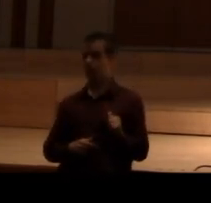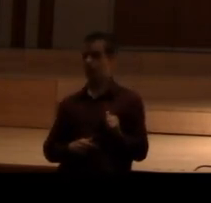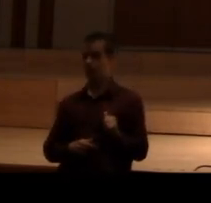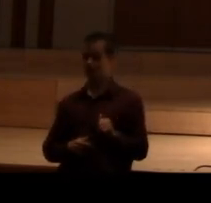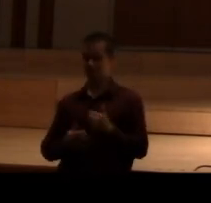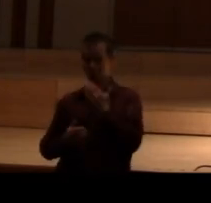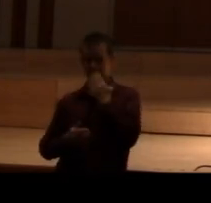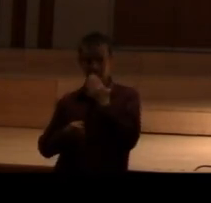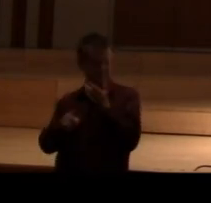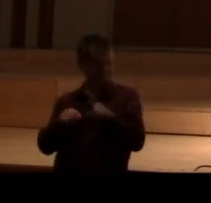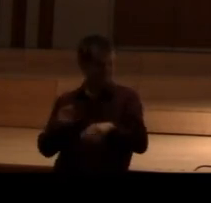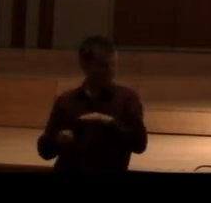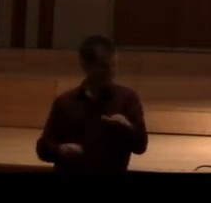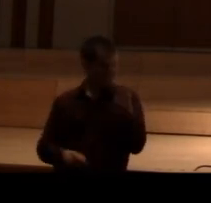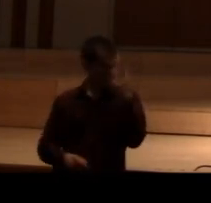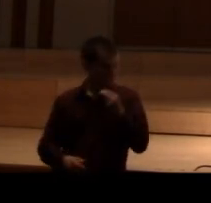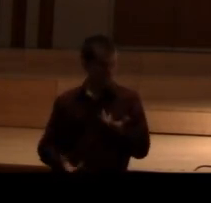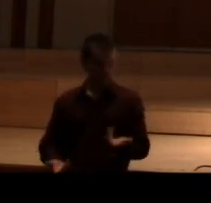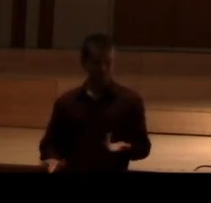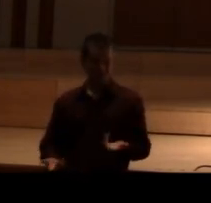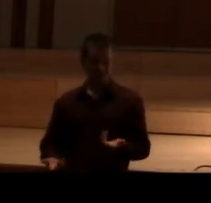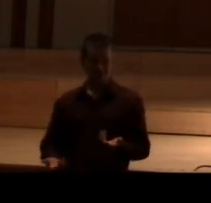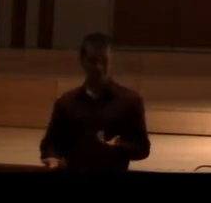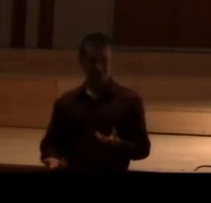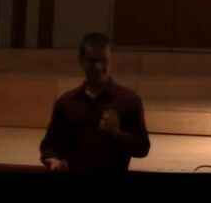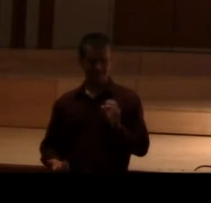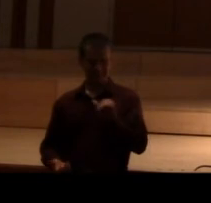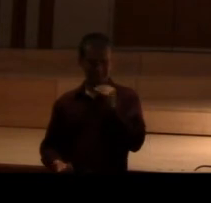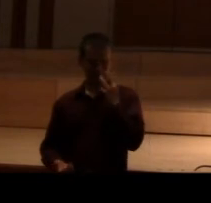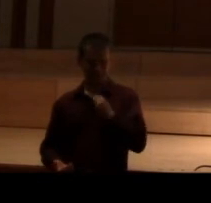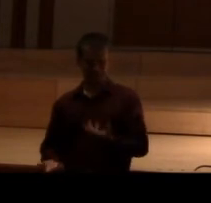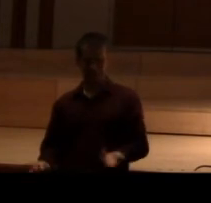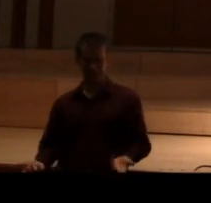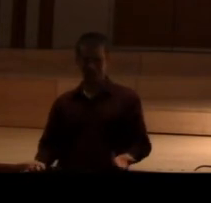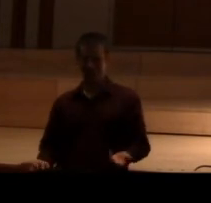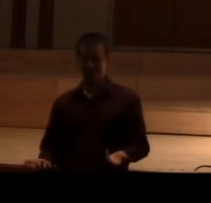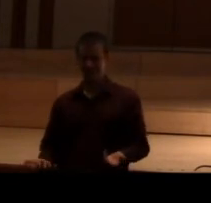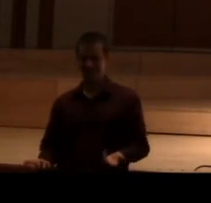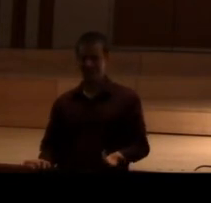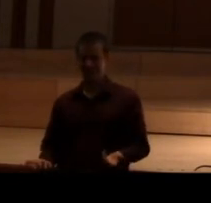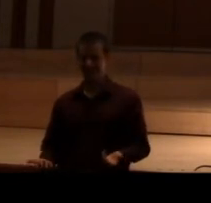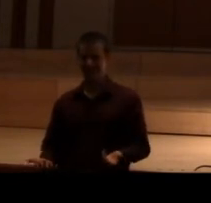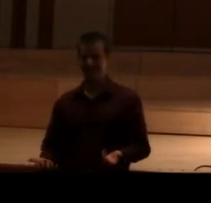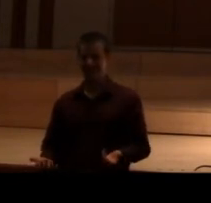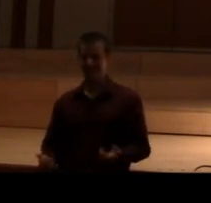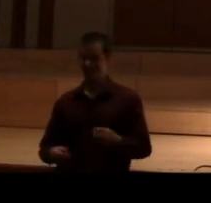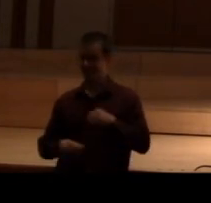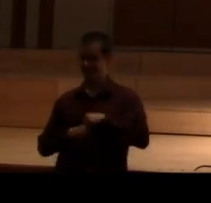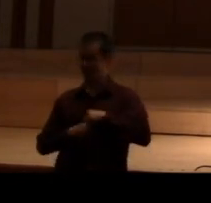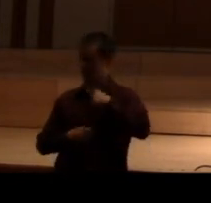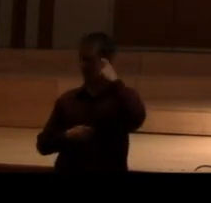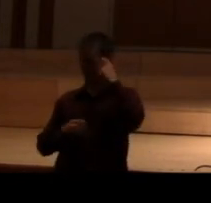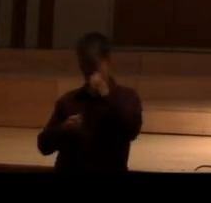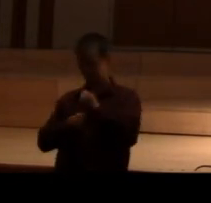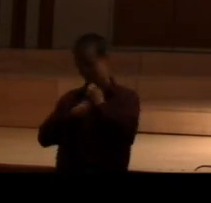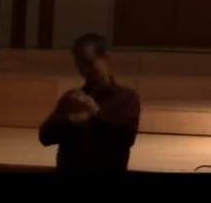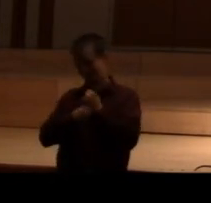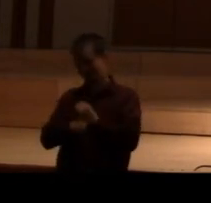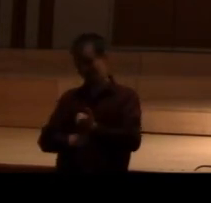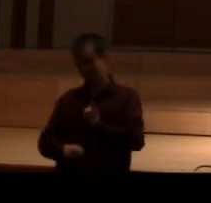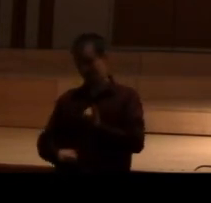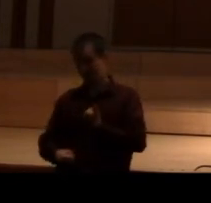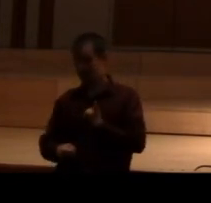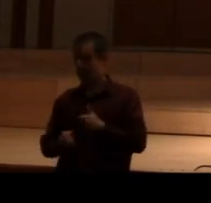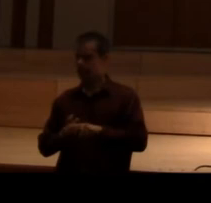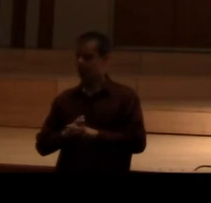can't spell beautiful. That's not very beautiful. I shouted at myself mentally so much, and I was